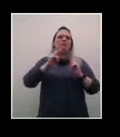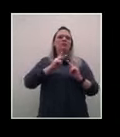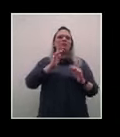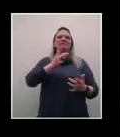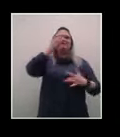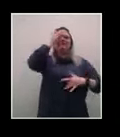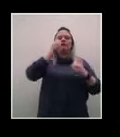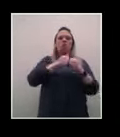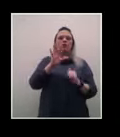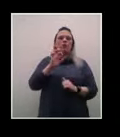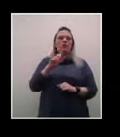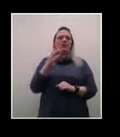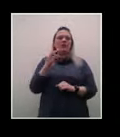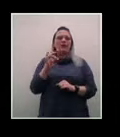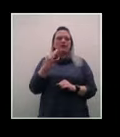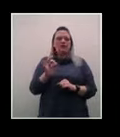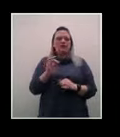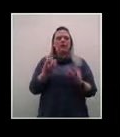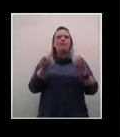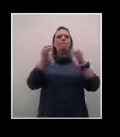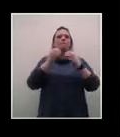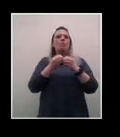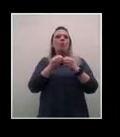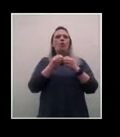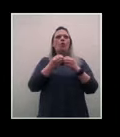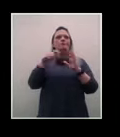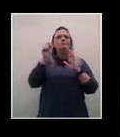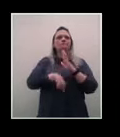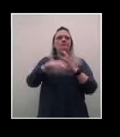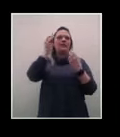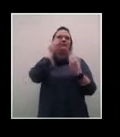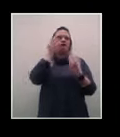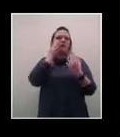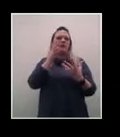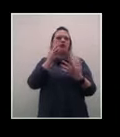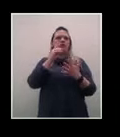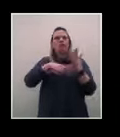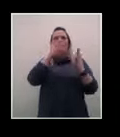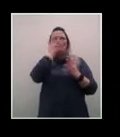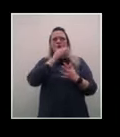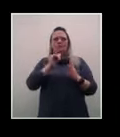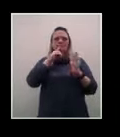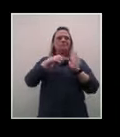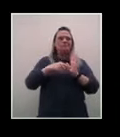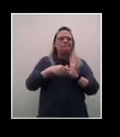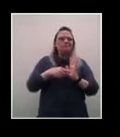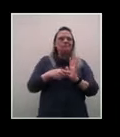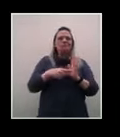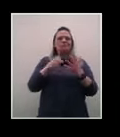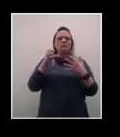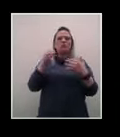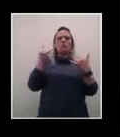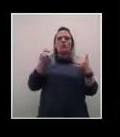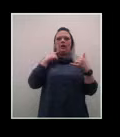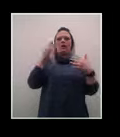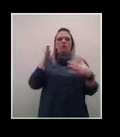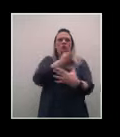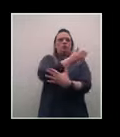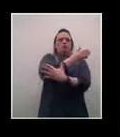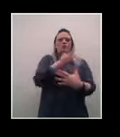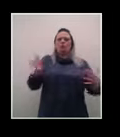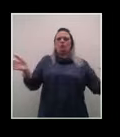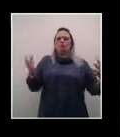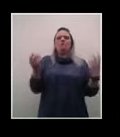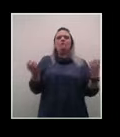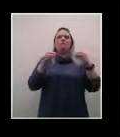COVID-19 and having more data of how they present. So it's really broadened the spectrum of what we know